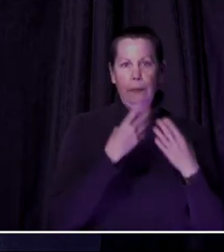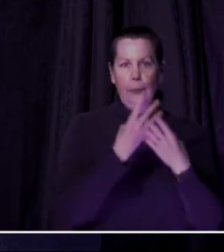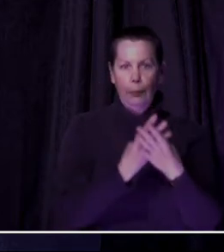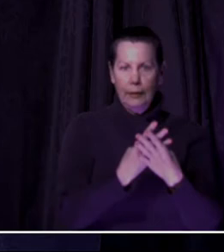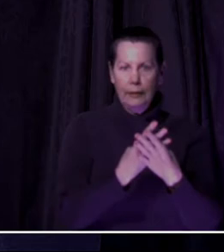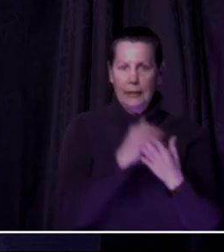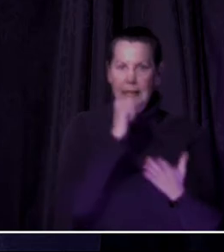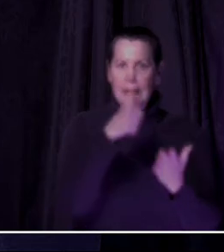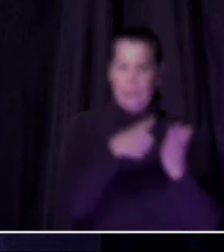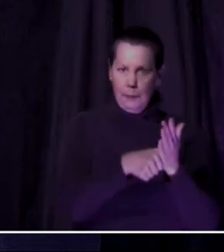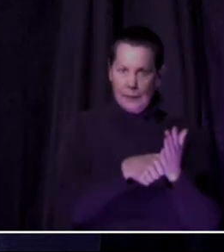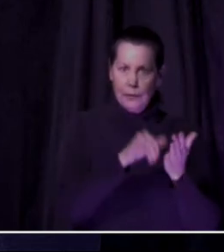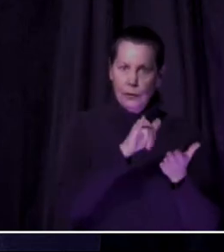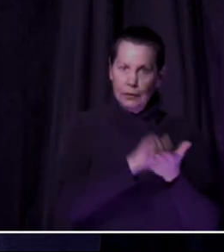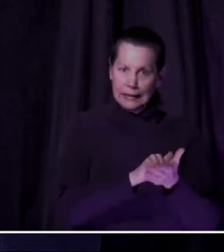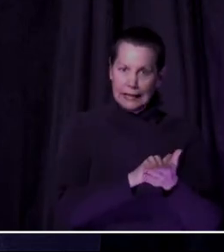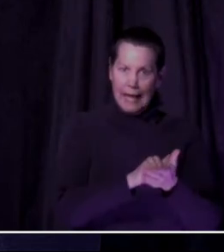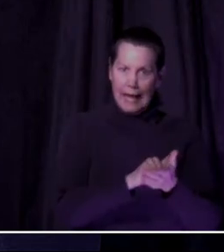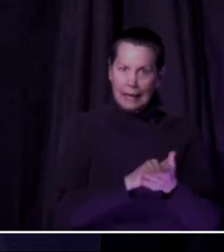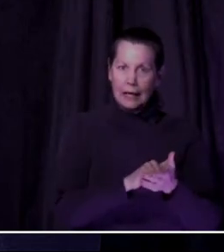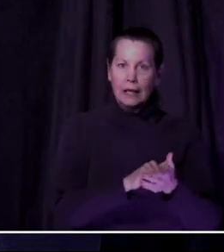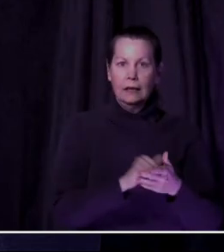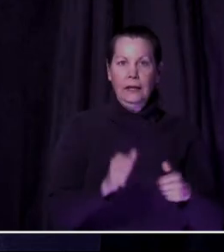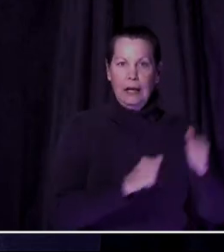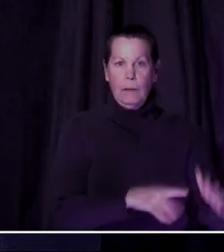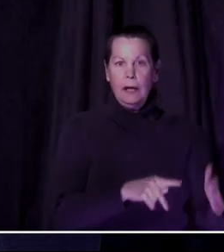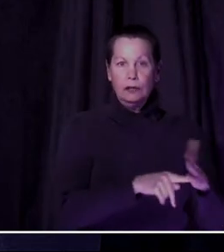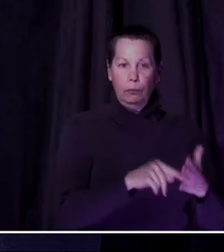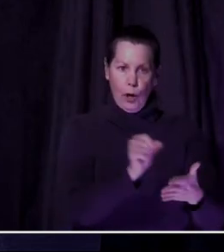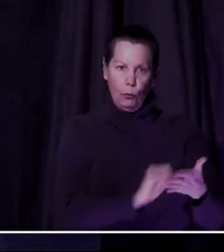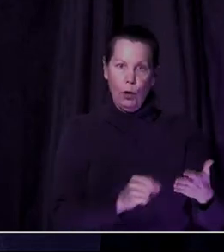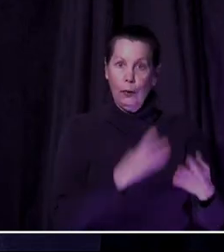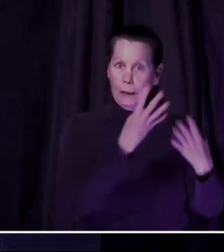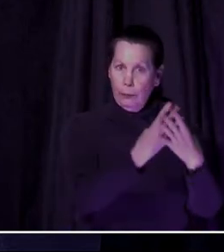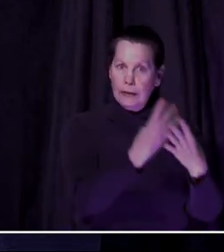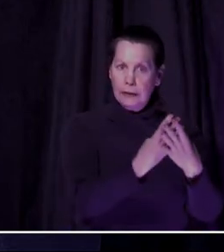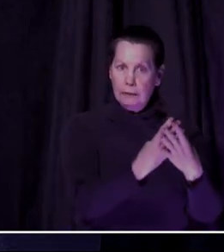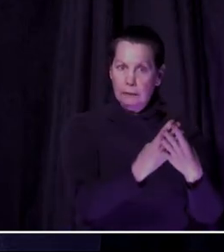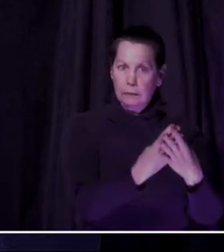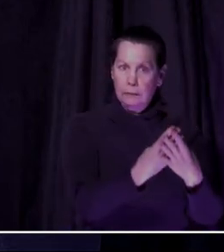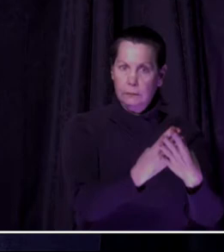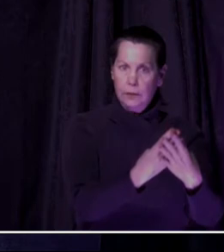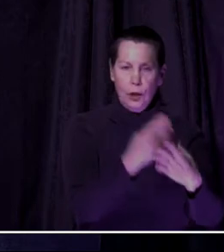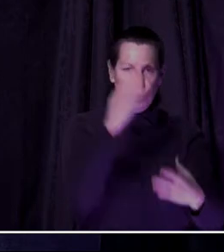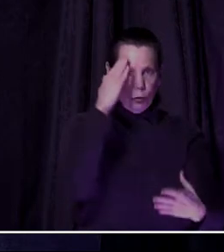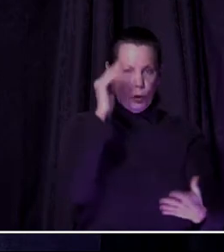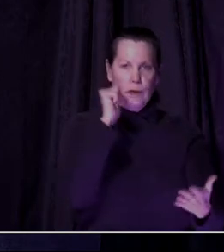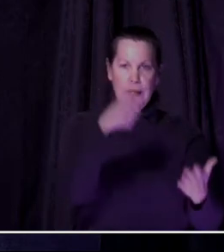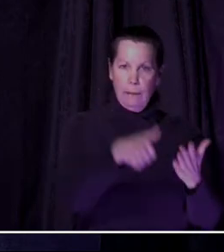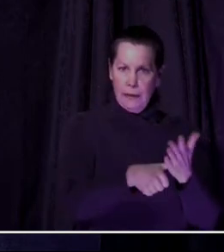All the epistles that Paul, the apostle, had wrote while he was in prison. You know, the epistles,